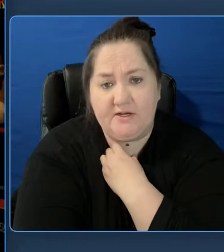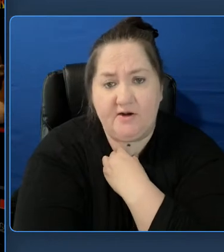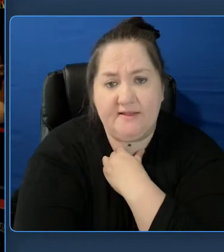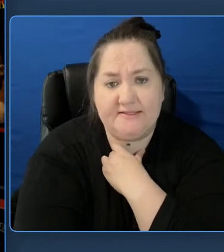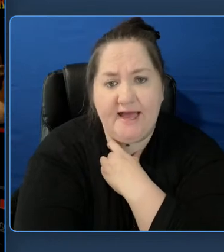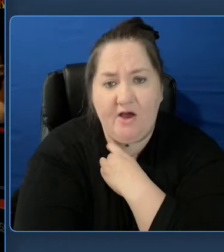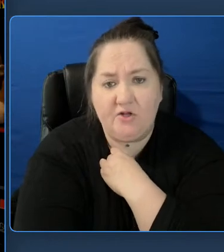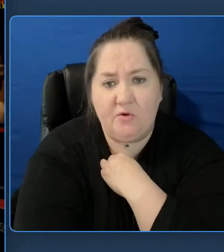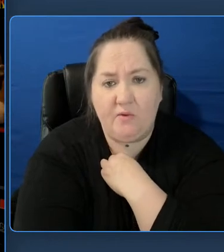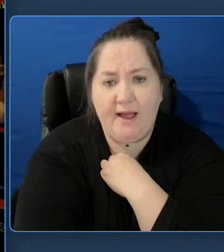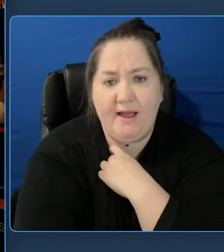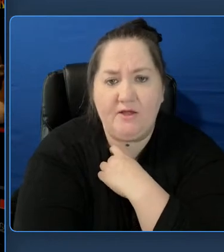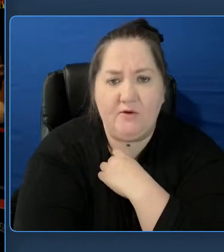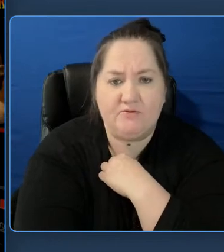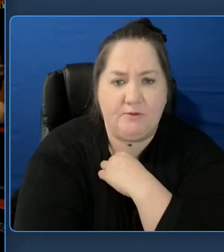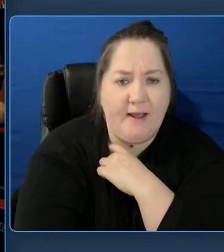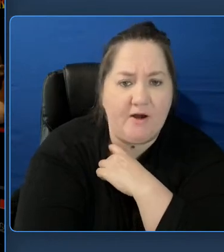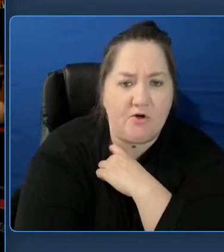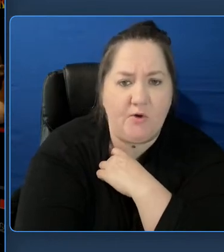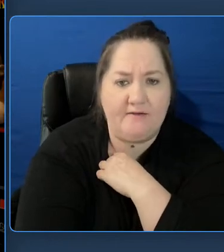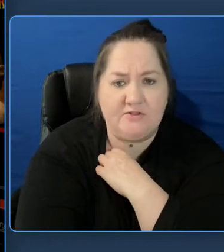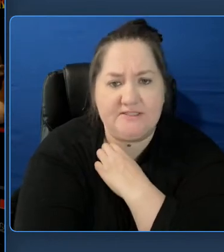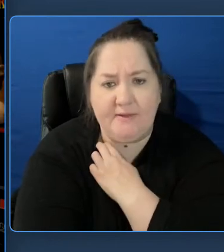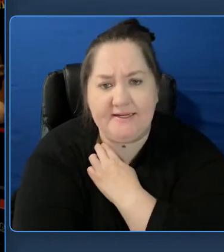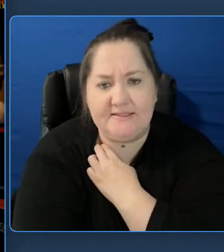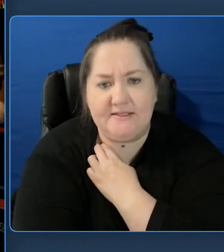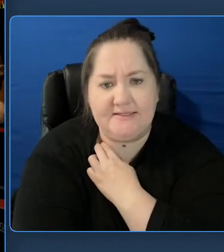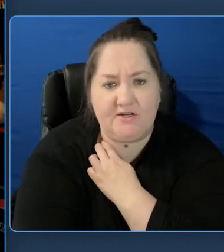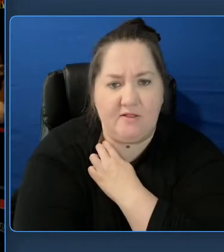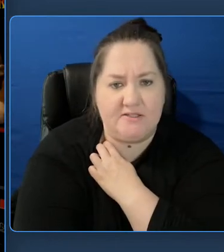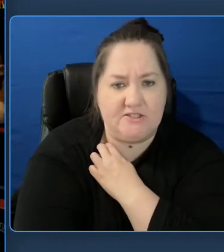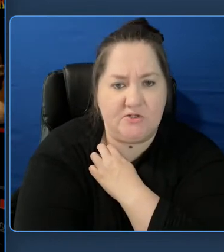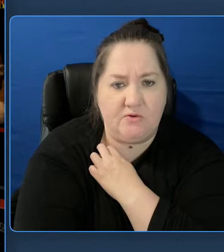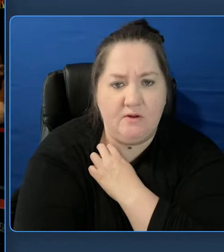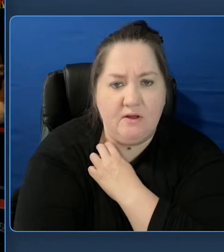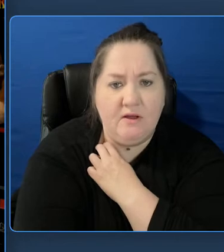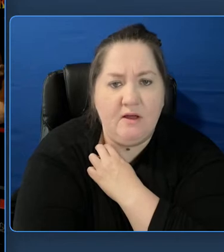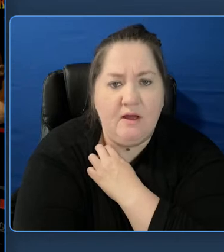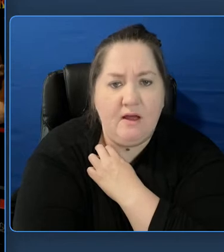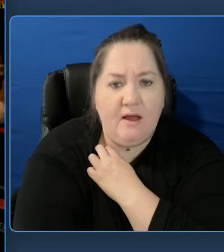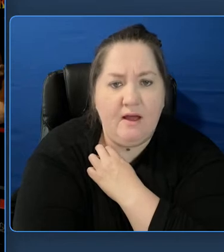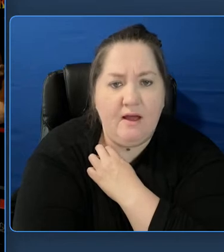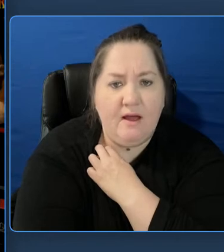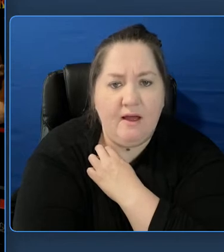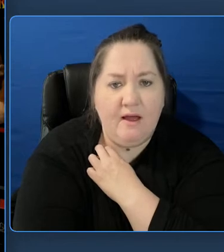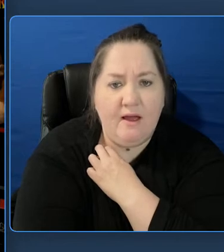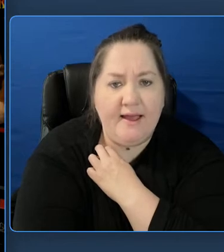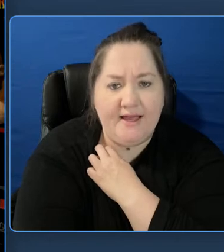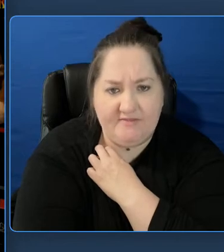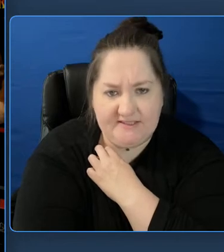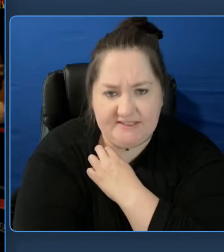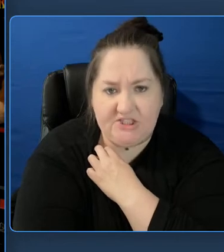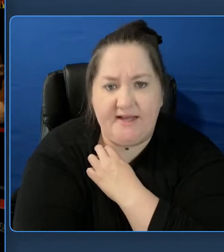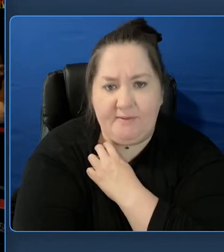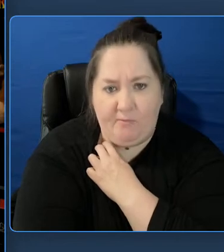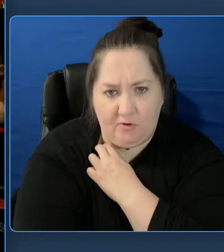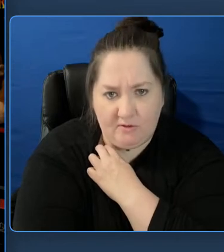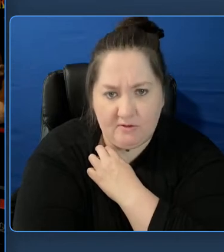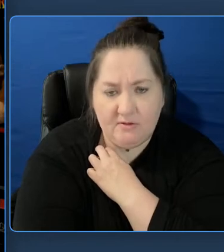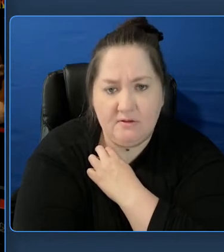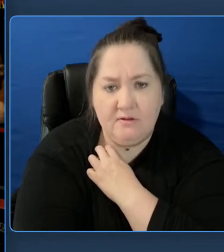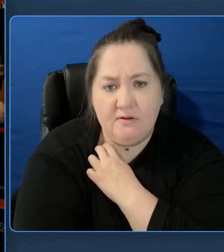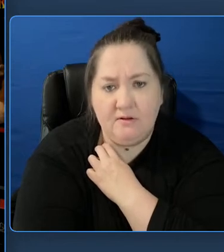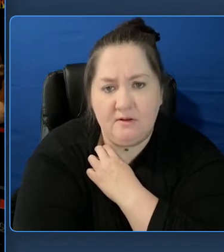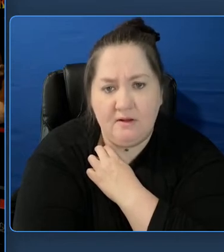for WorkCenter, and that's how, you know, you have to repair, you have to explain it, the technology. So I have the DJI